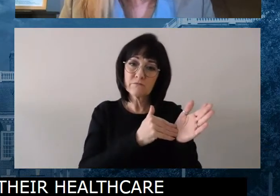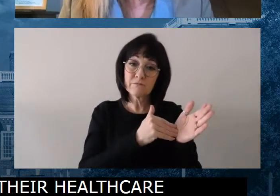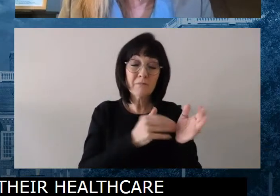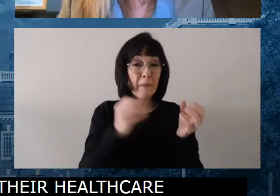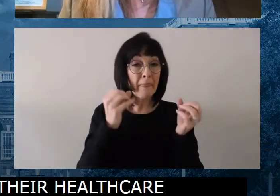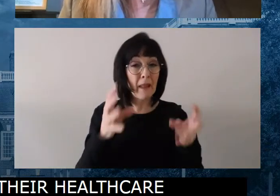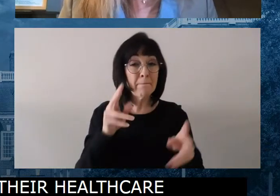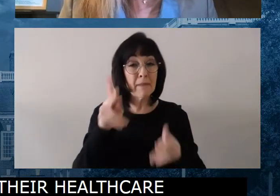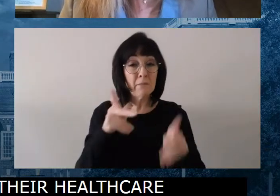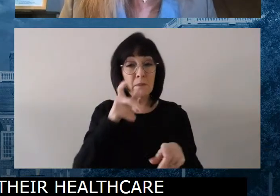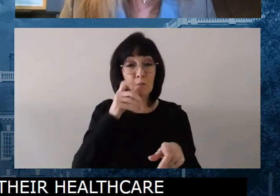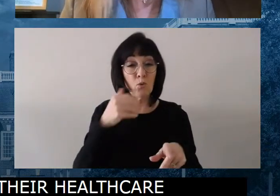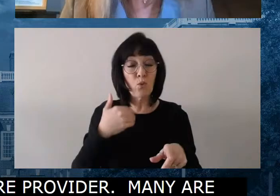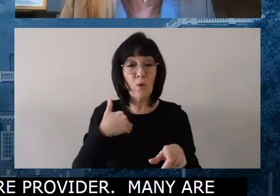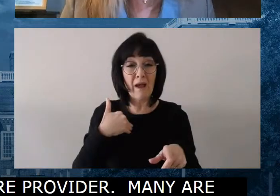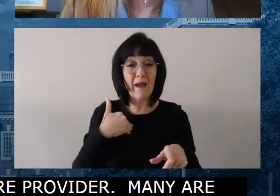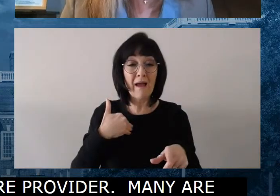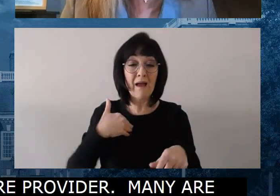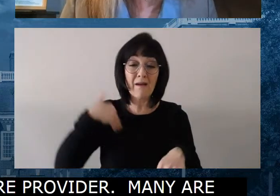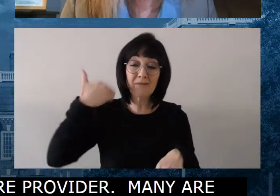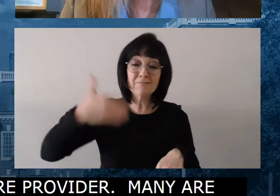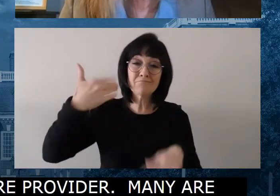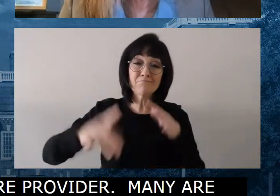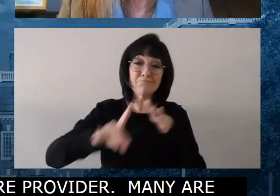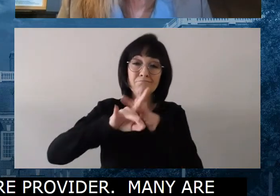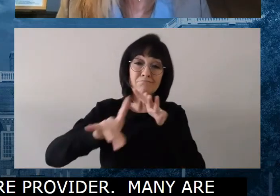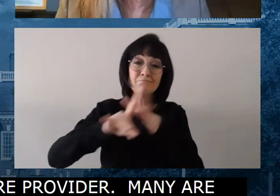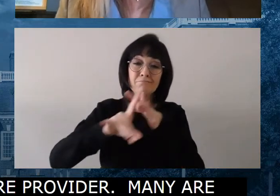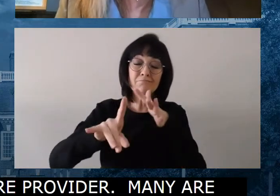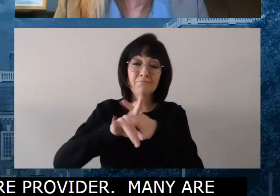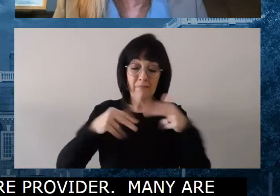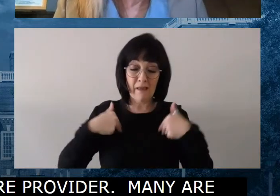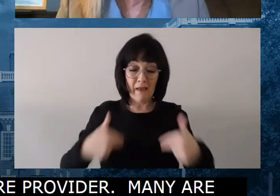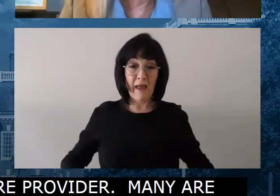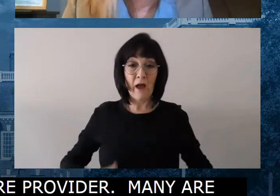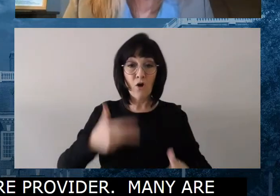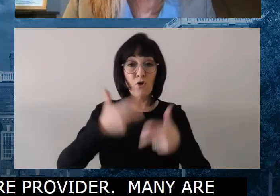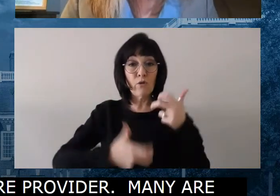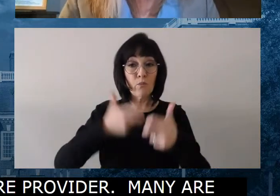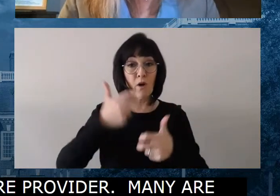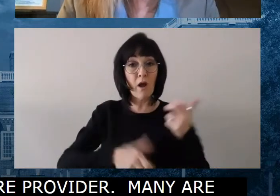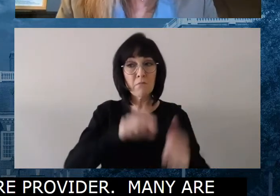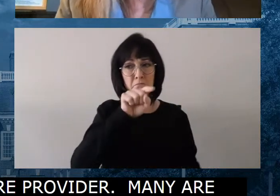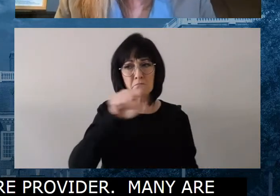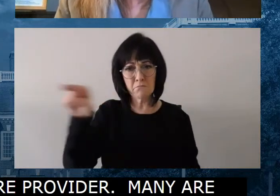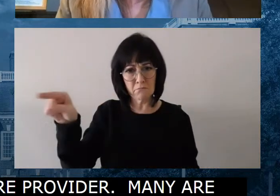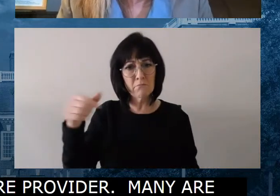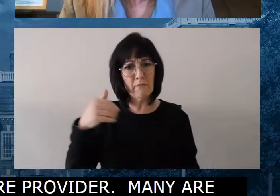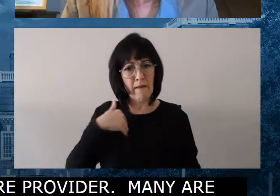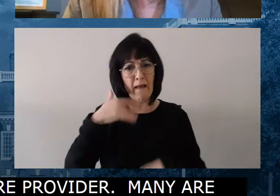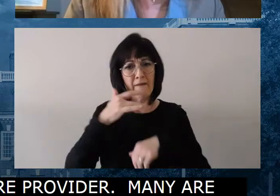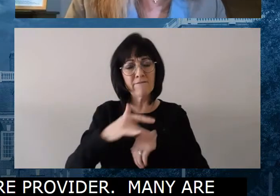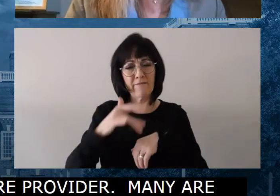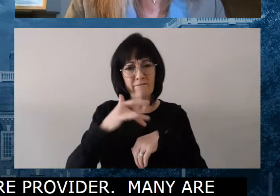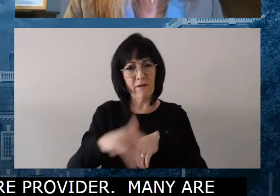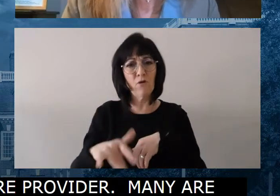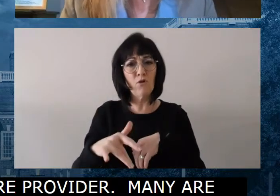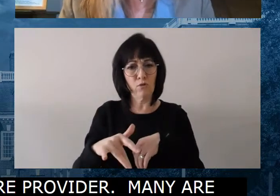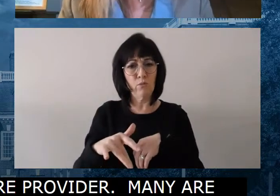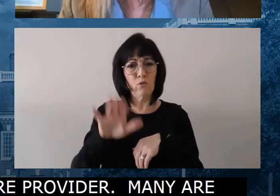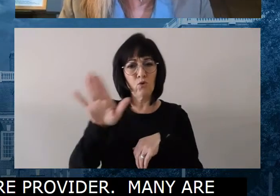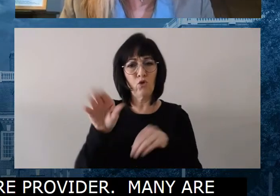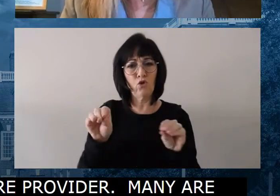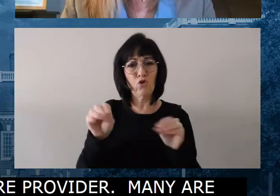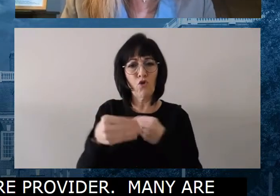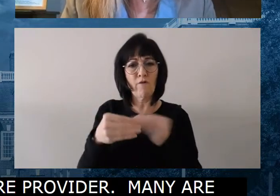also receive care through health systems. And so make sure you check with the different providers on your healthcare team